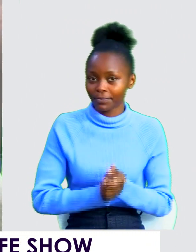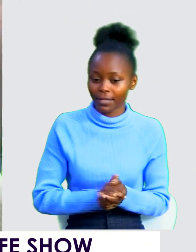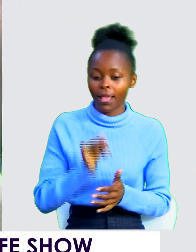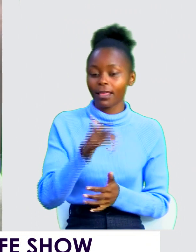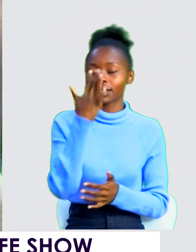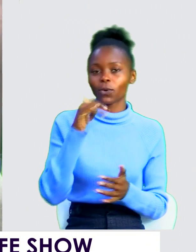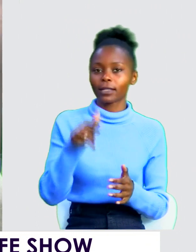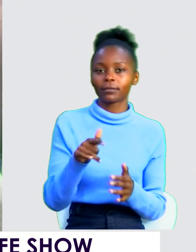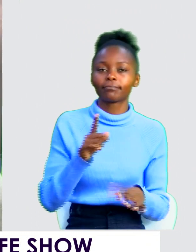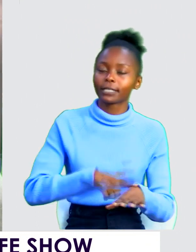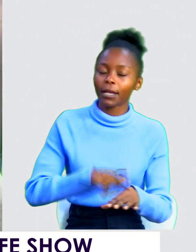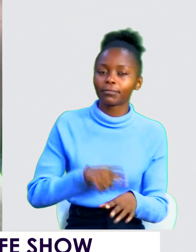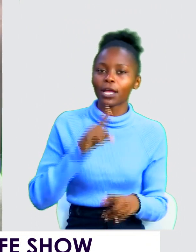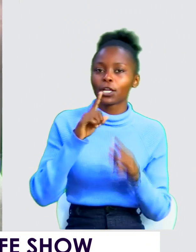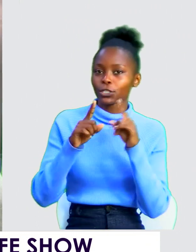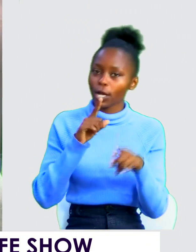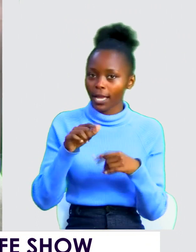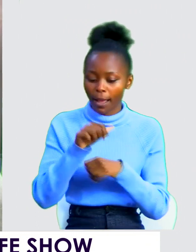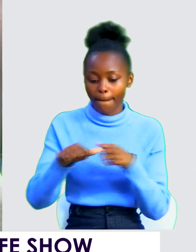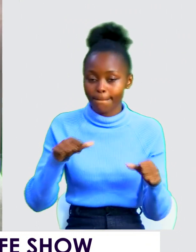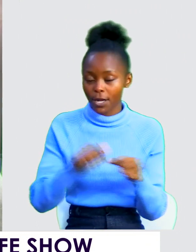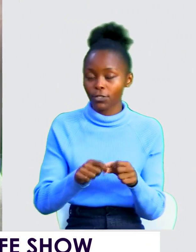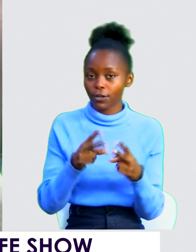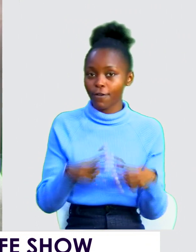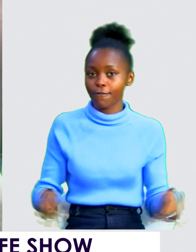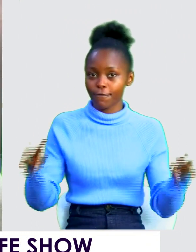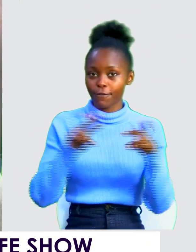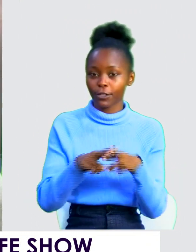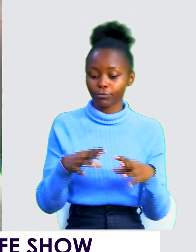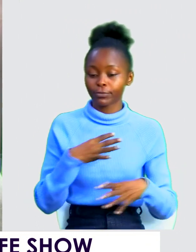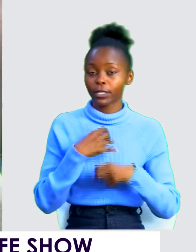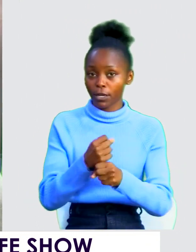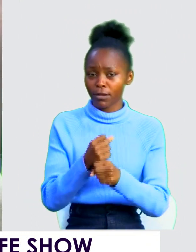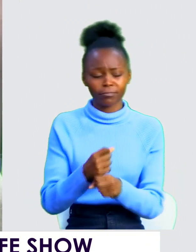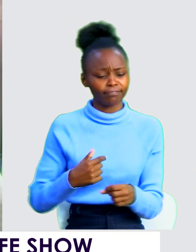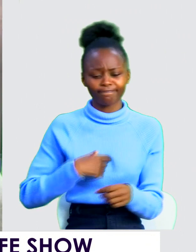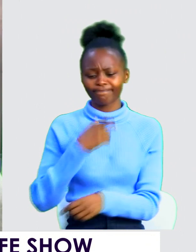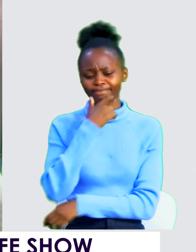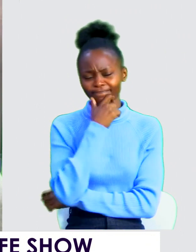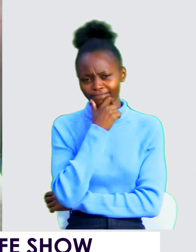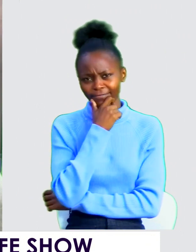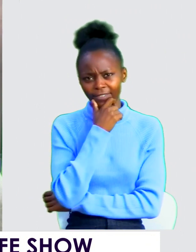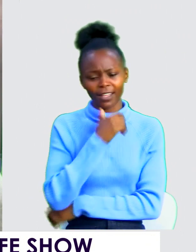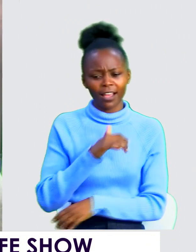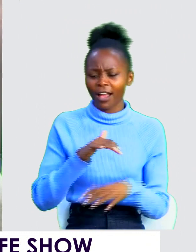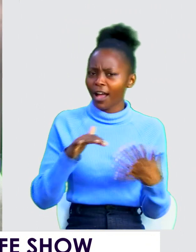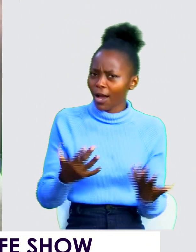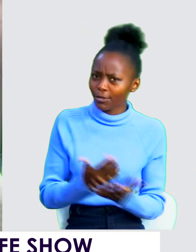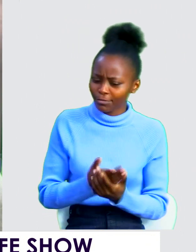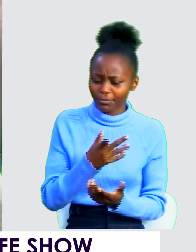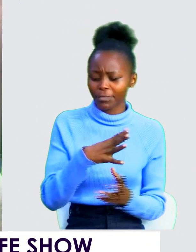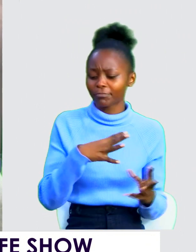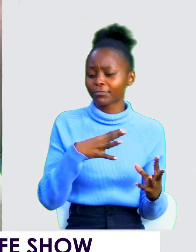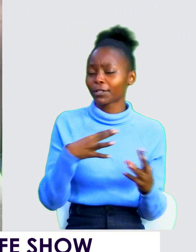to you about the virtue of courage, I'm wondering, how do I approach this topic? How do